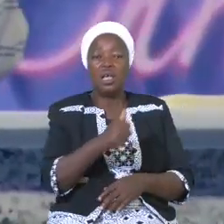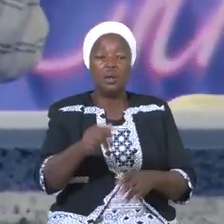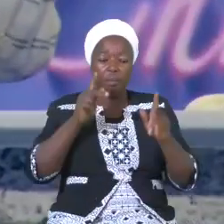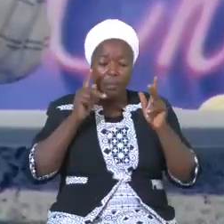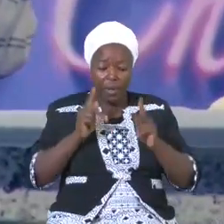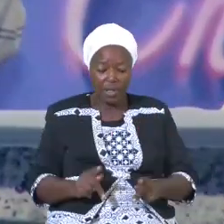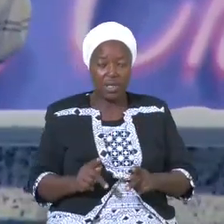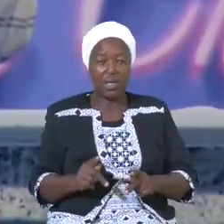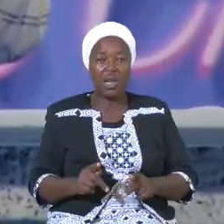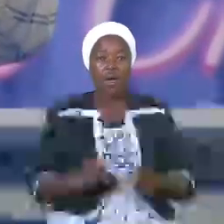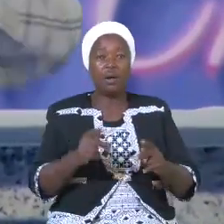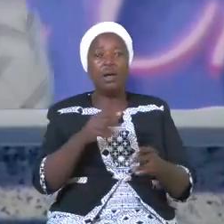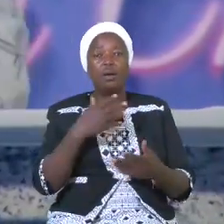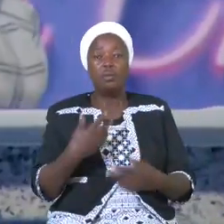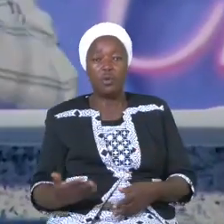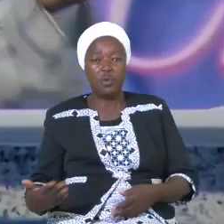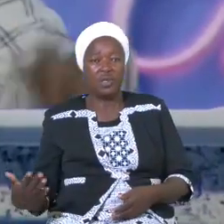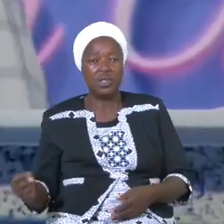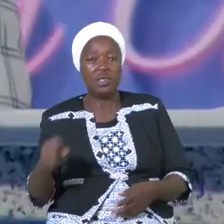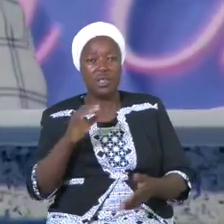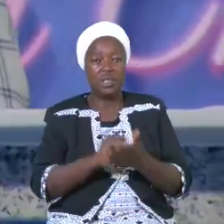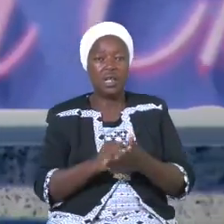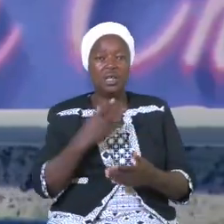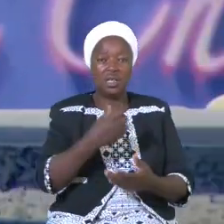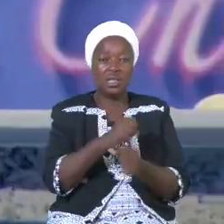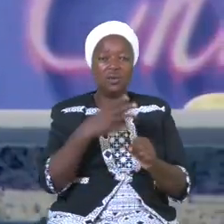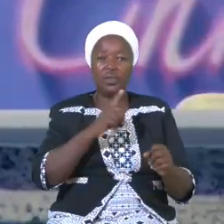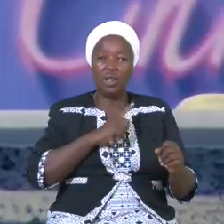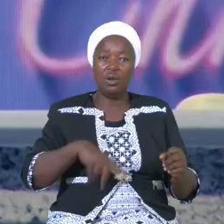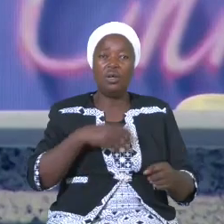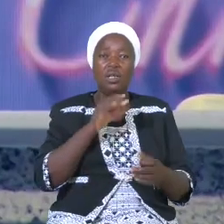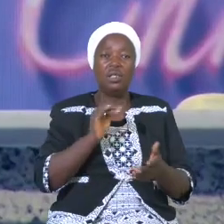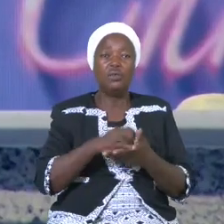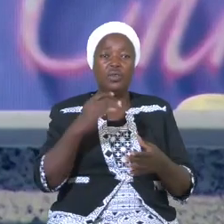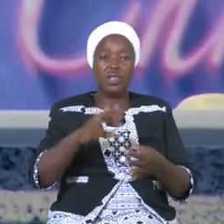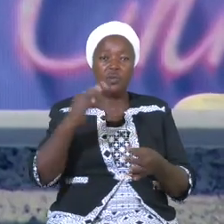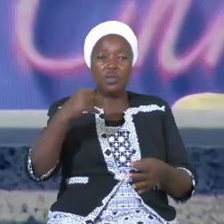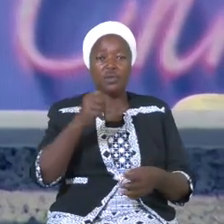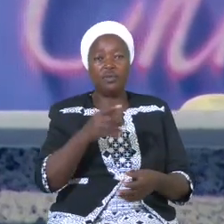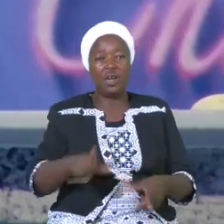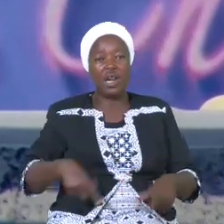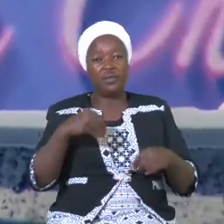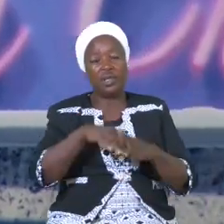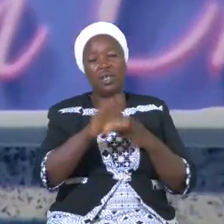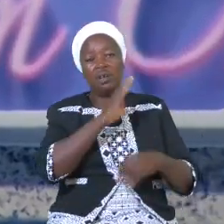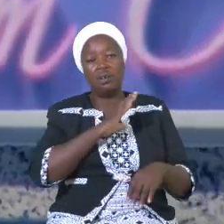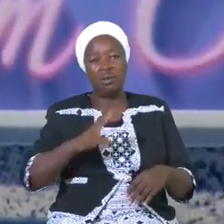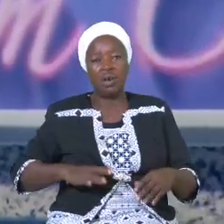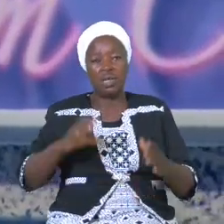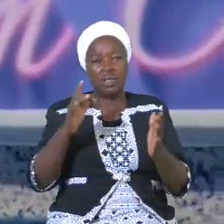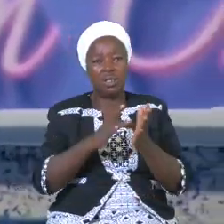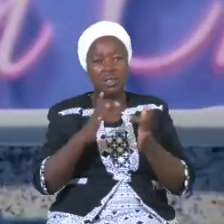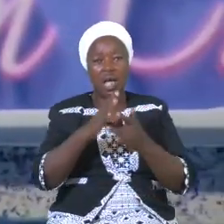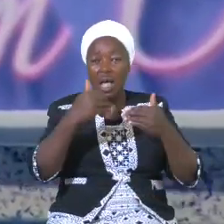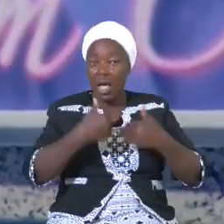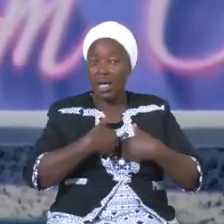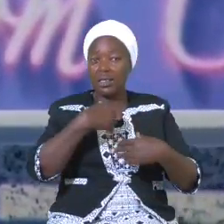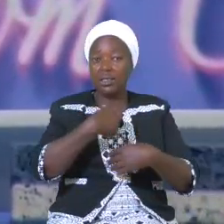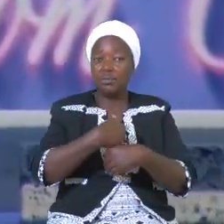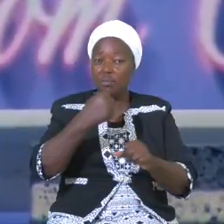says for the lord of the spirit of life in christ jesus has made